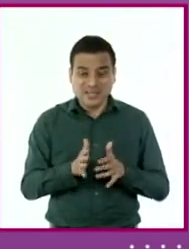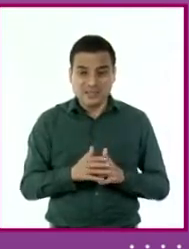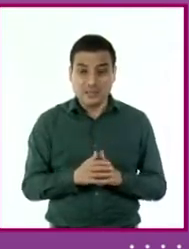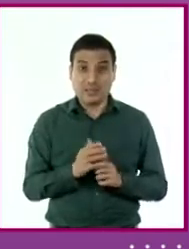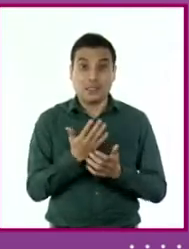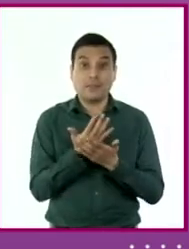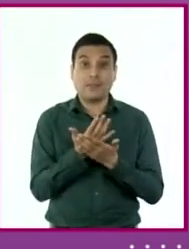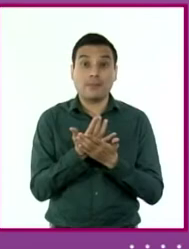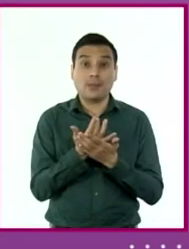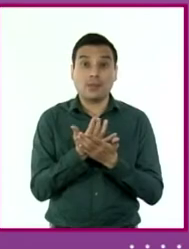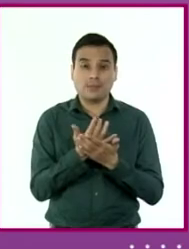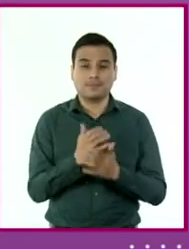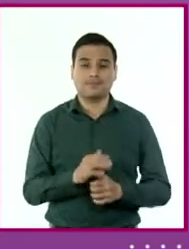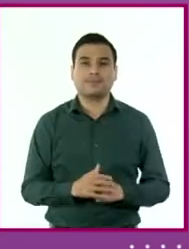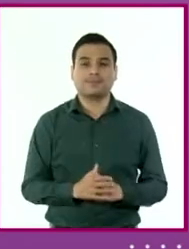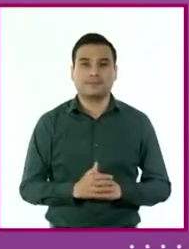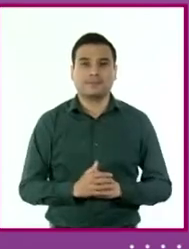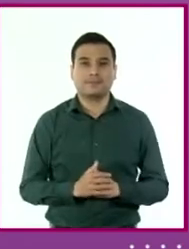third level.